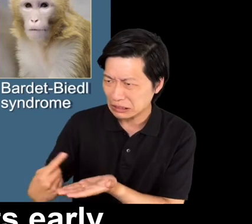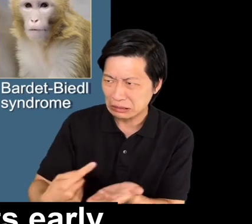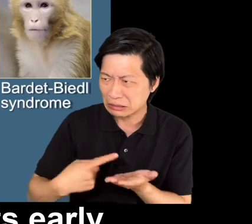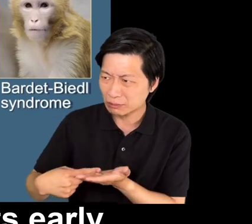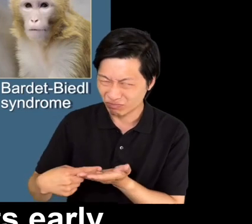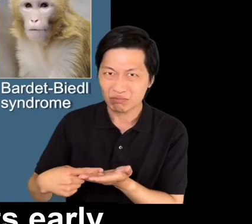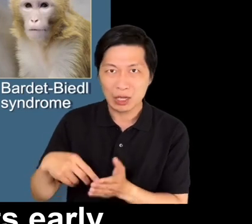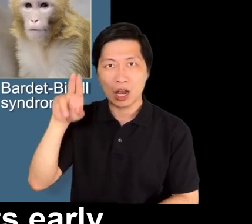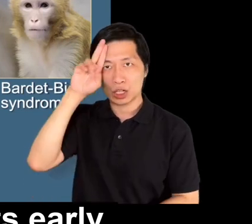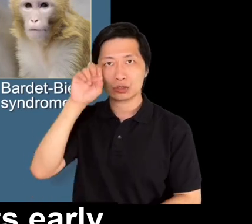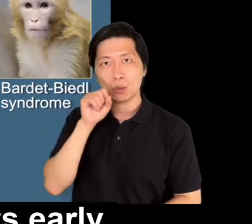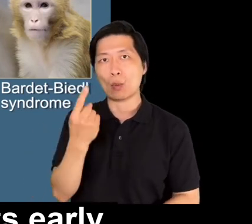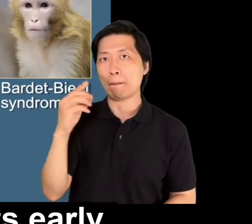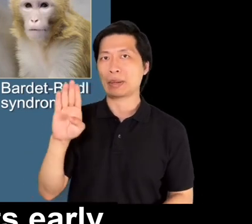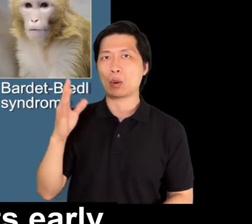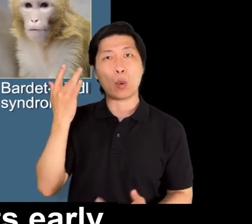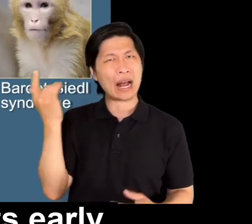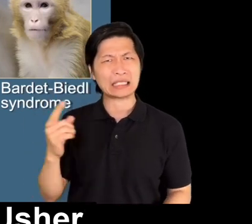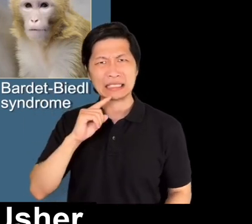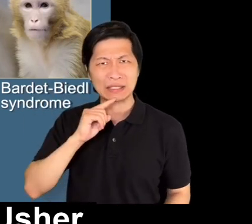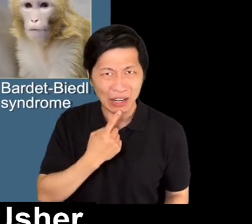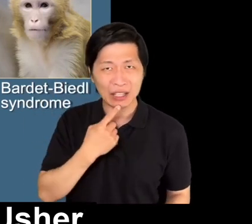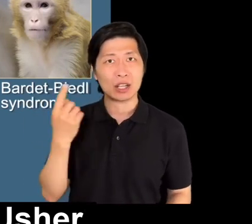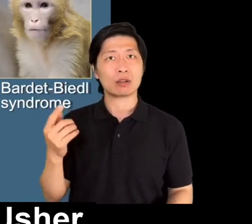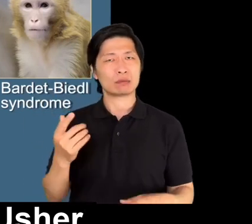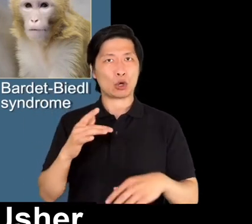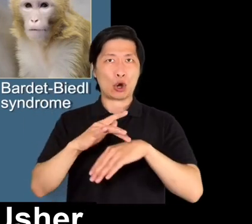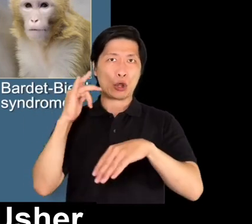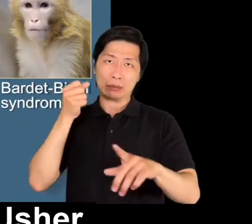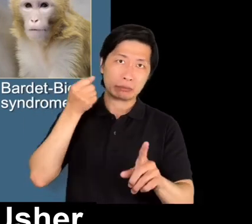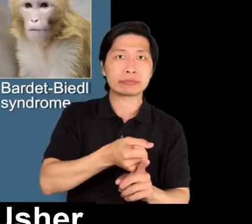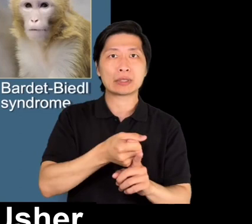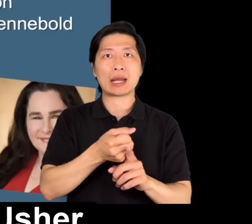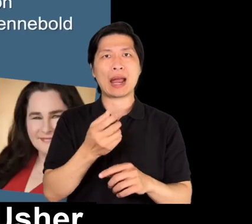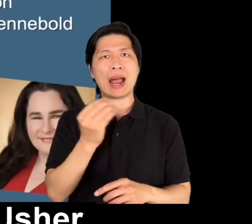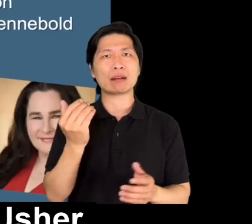cause of Usher syndrome, and generally of retinitis pigmentosa.